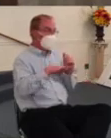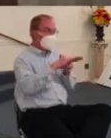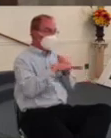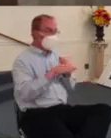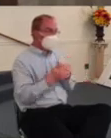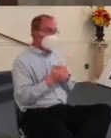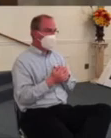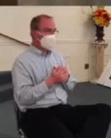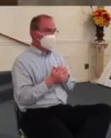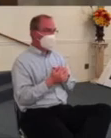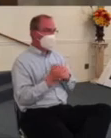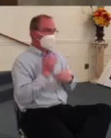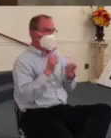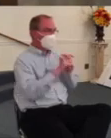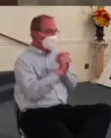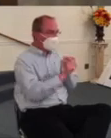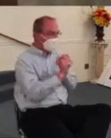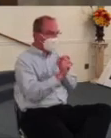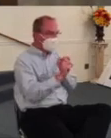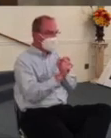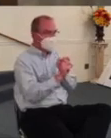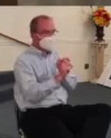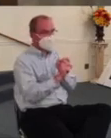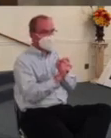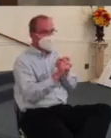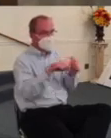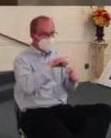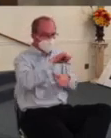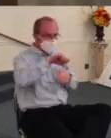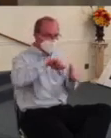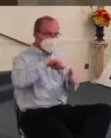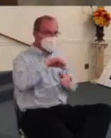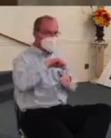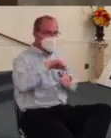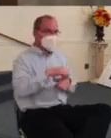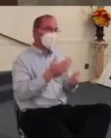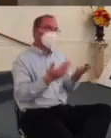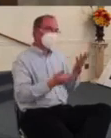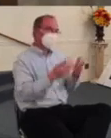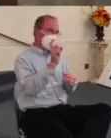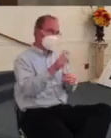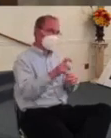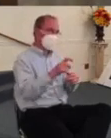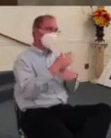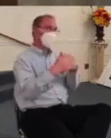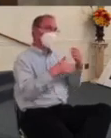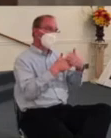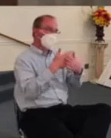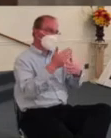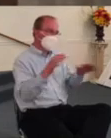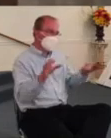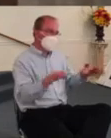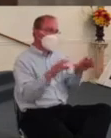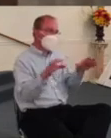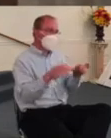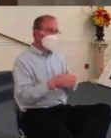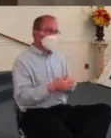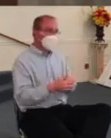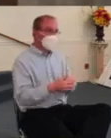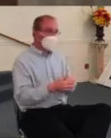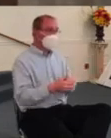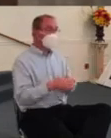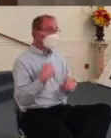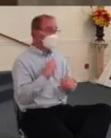acquaintances may need a kind deed. And it's within our power because we know